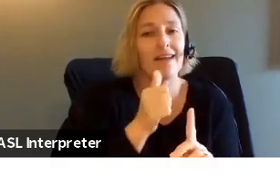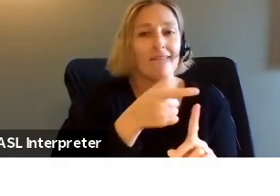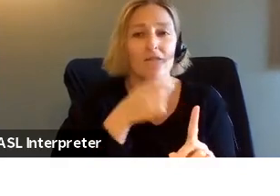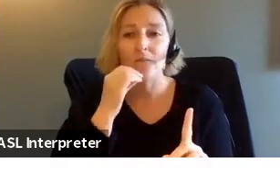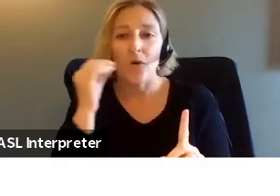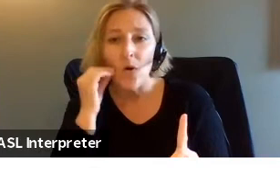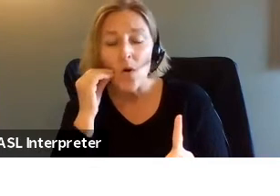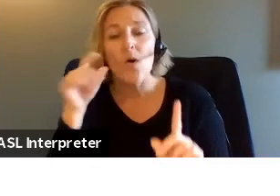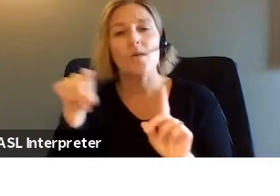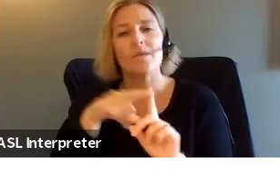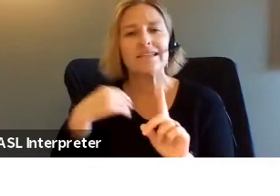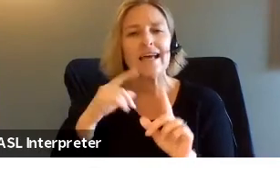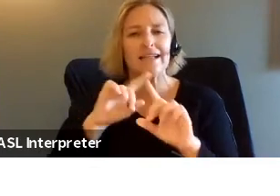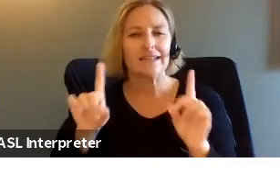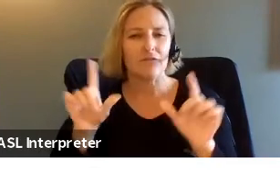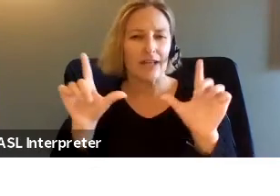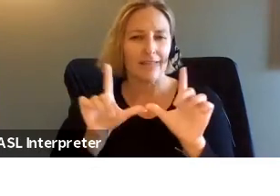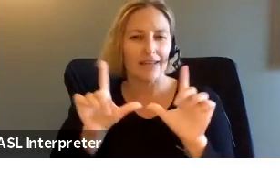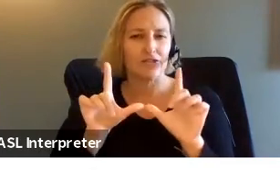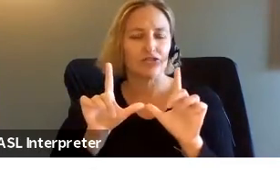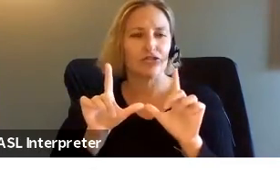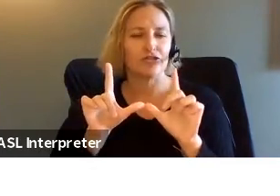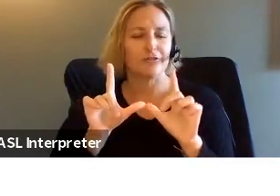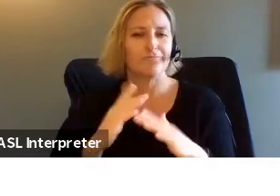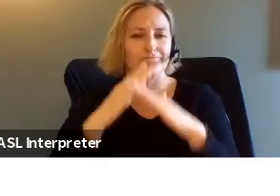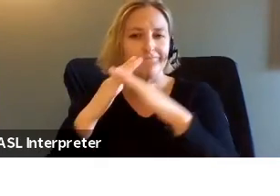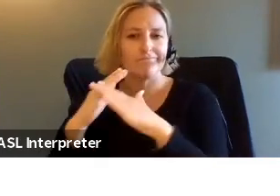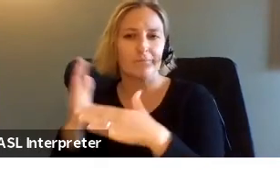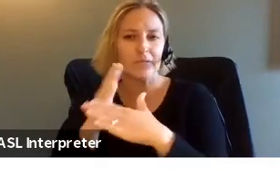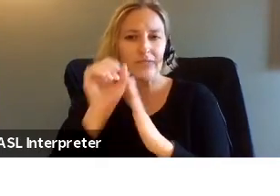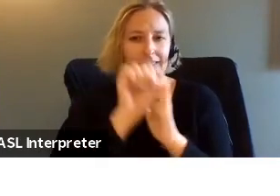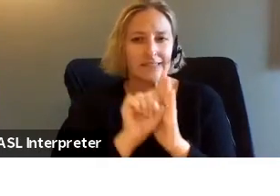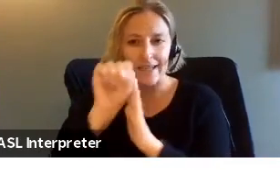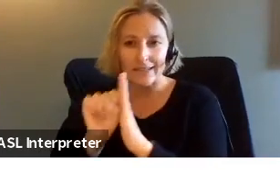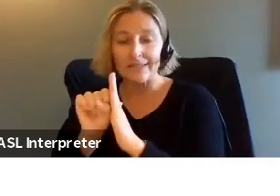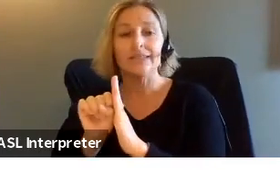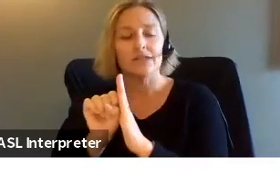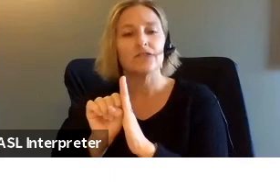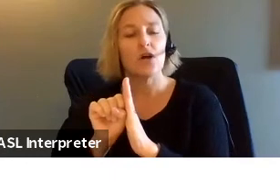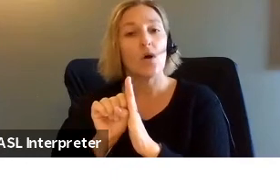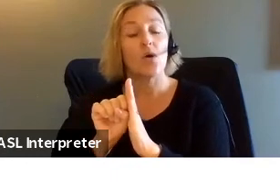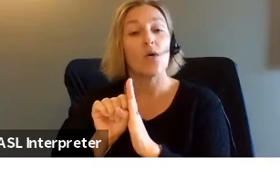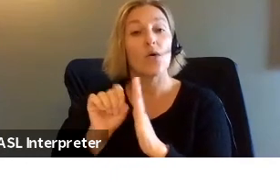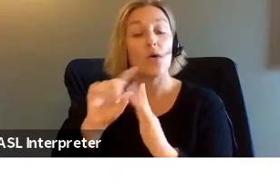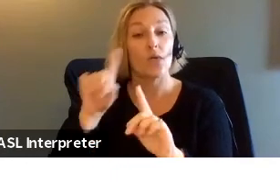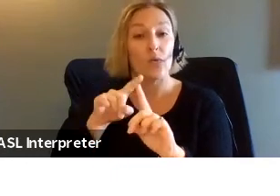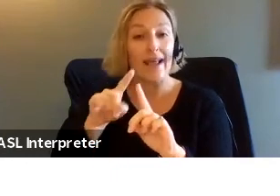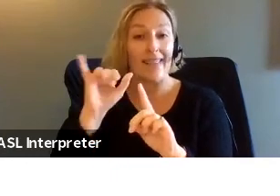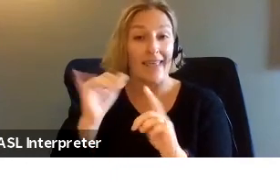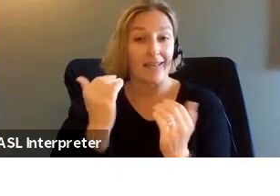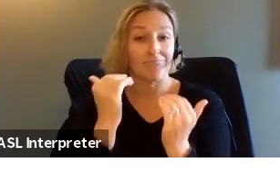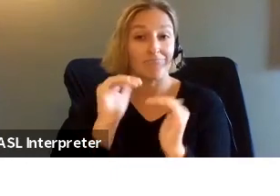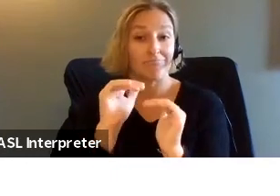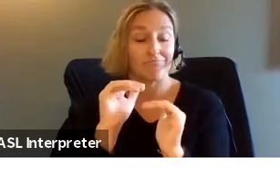licensure barriers. And so telehealth claims during early COVID, when these restrictions were lifted during the public